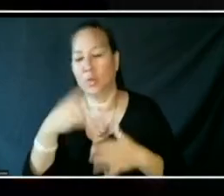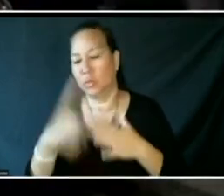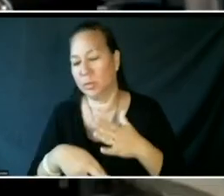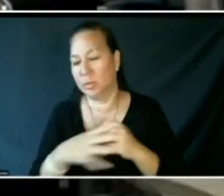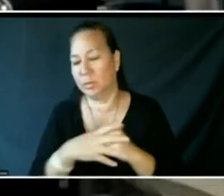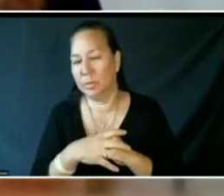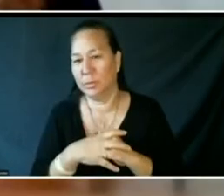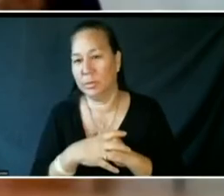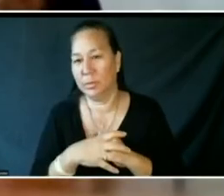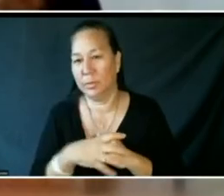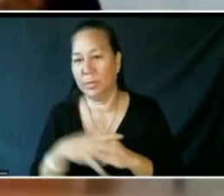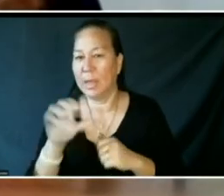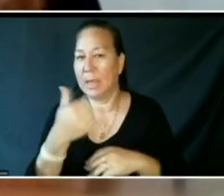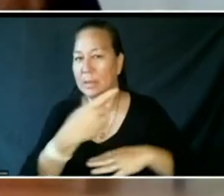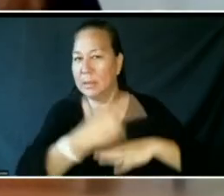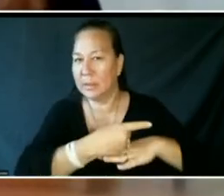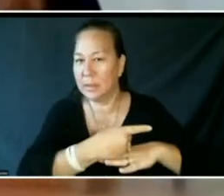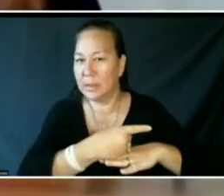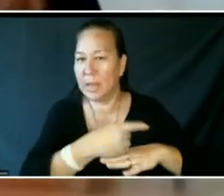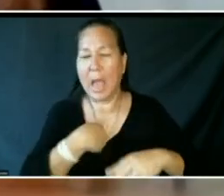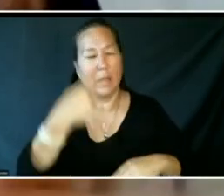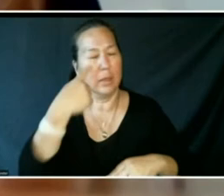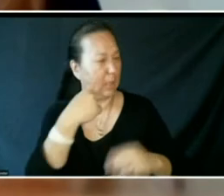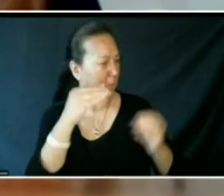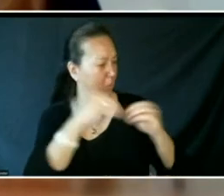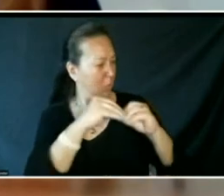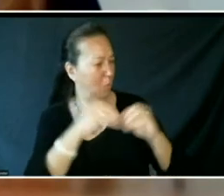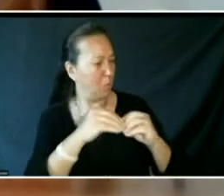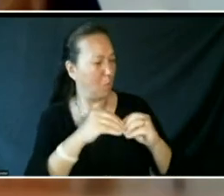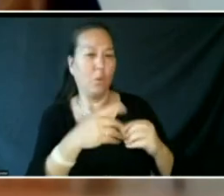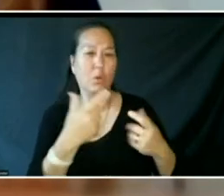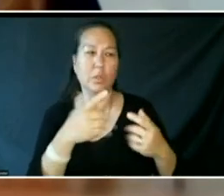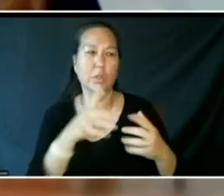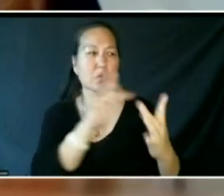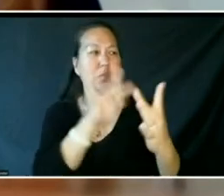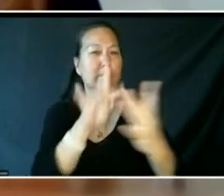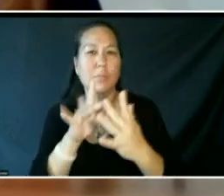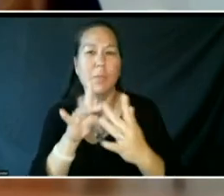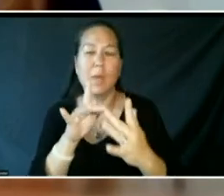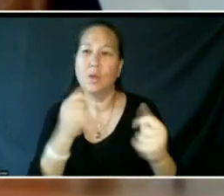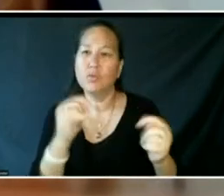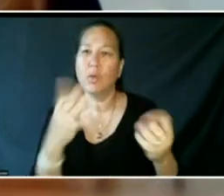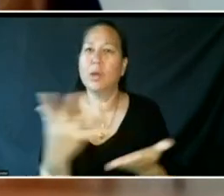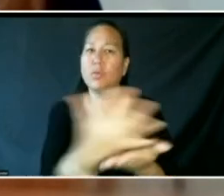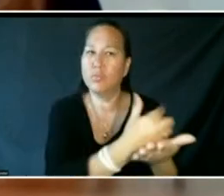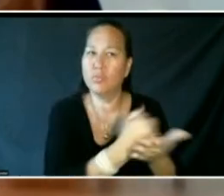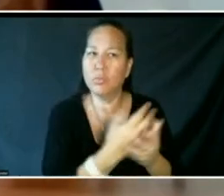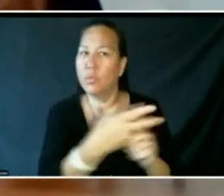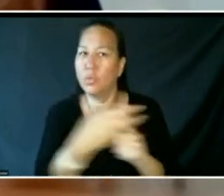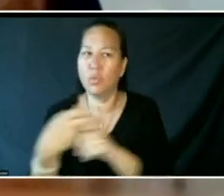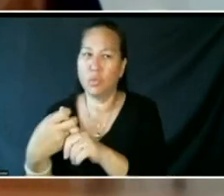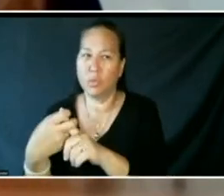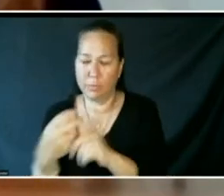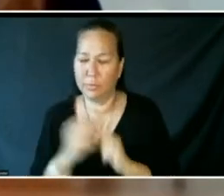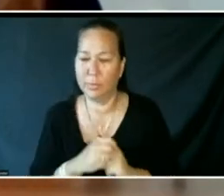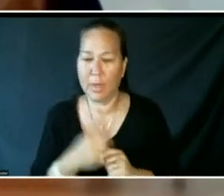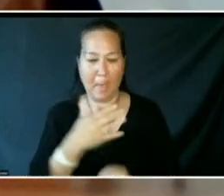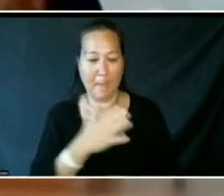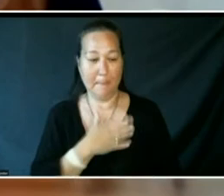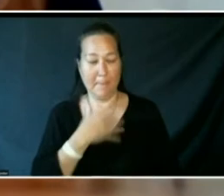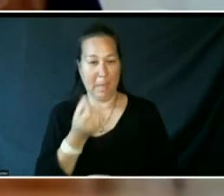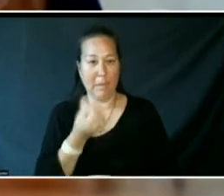states. I think more just helping them reach out and assemble them. But my